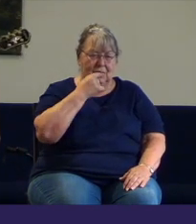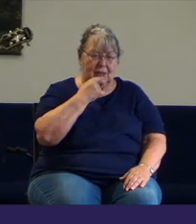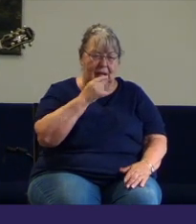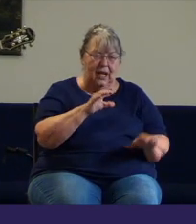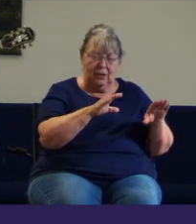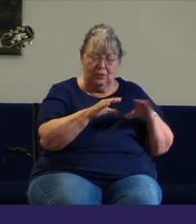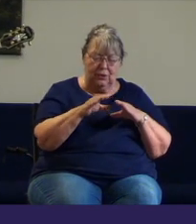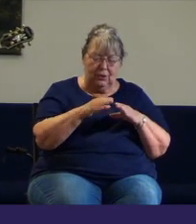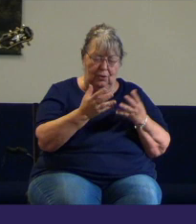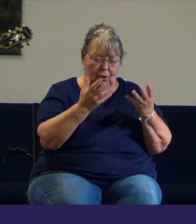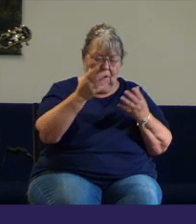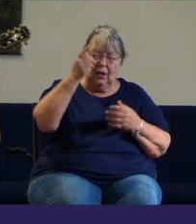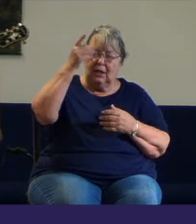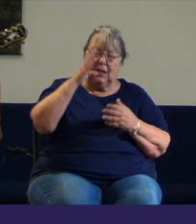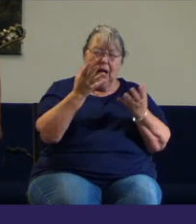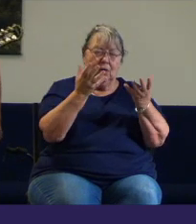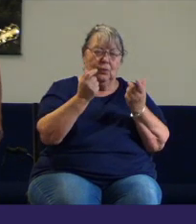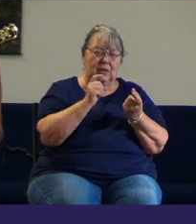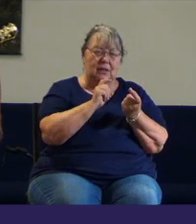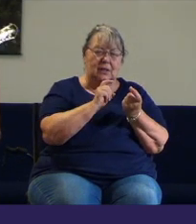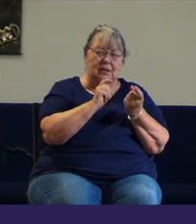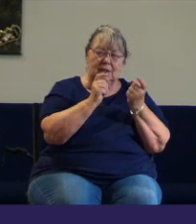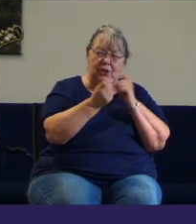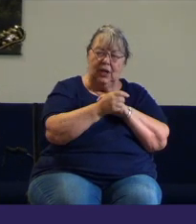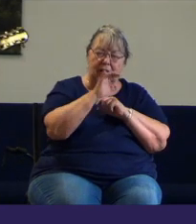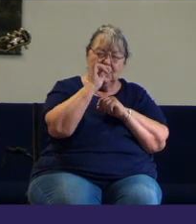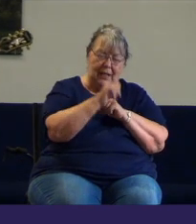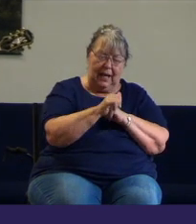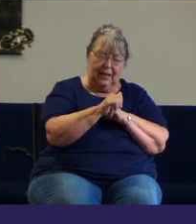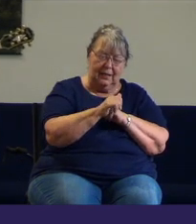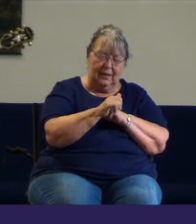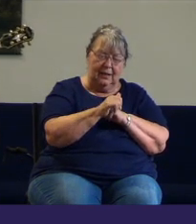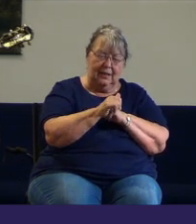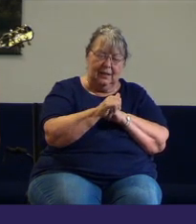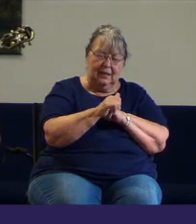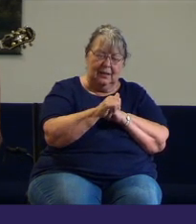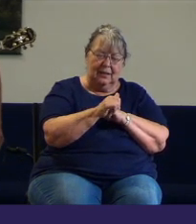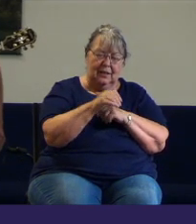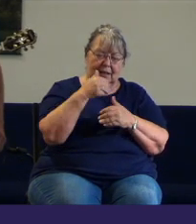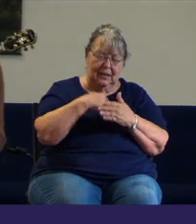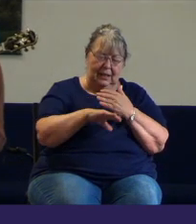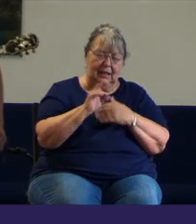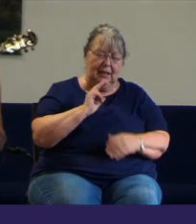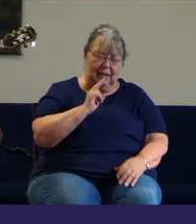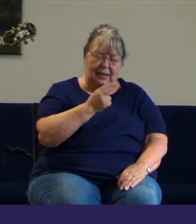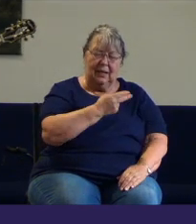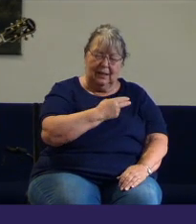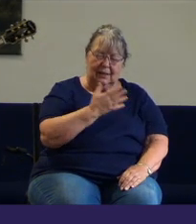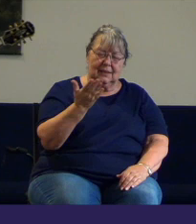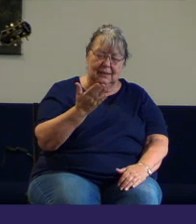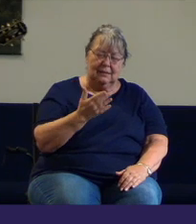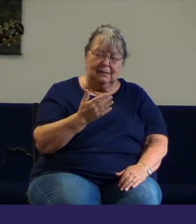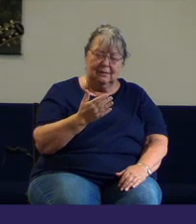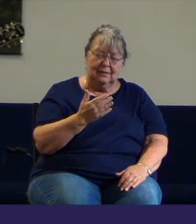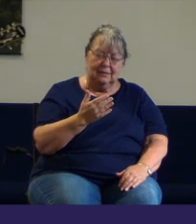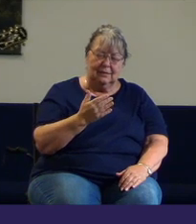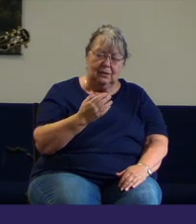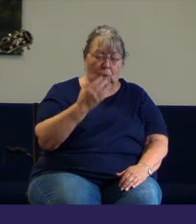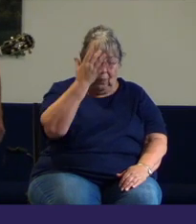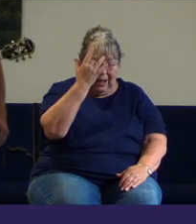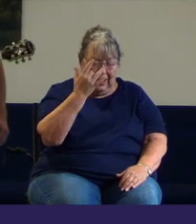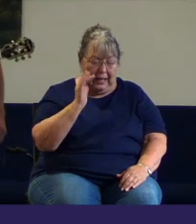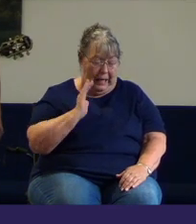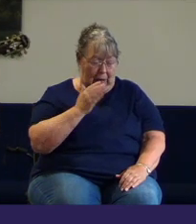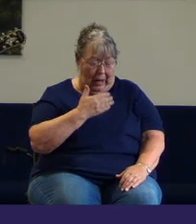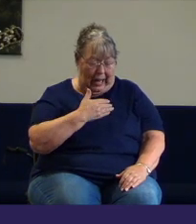to change that in you, my sister. He wants to change that in you, my brother. He wants to change that in us. so that our lives would be